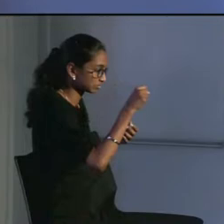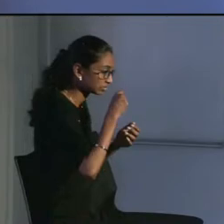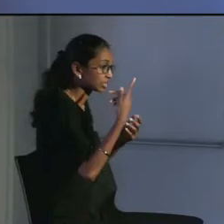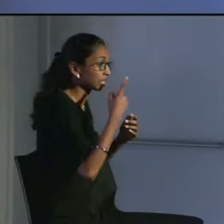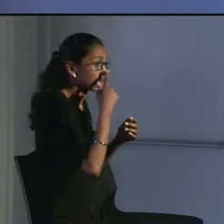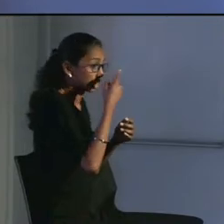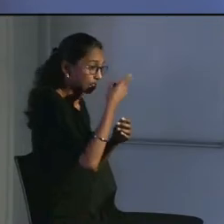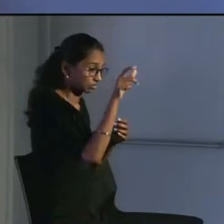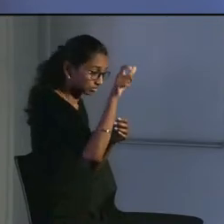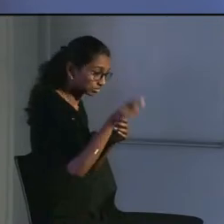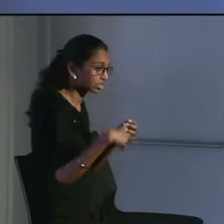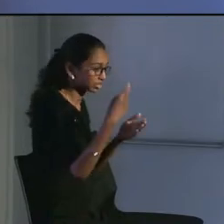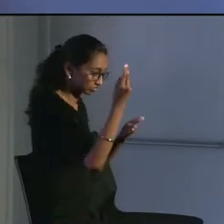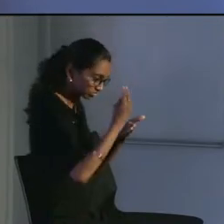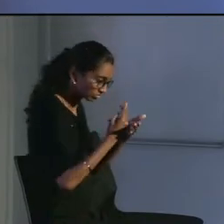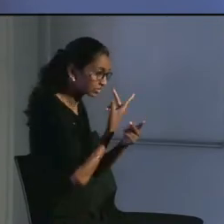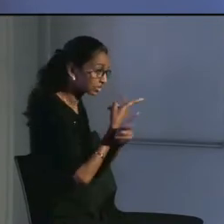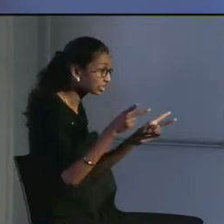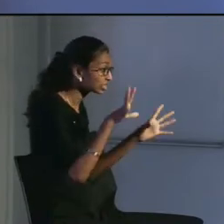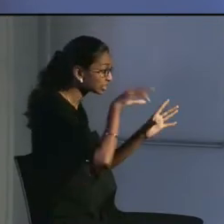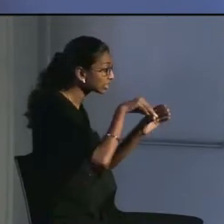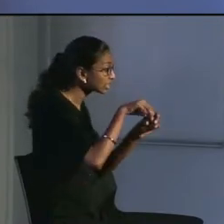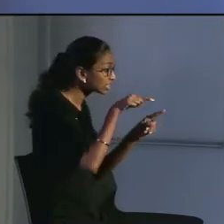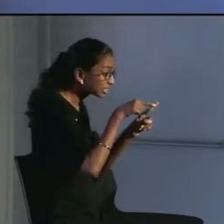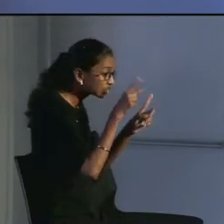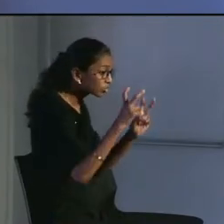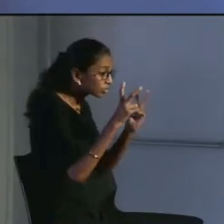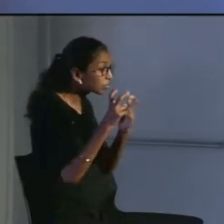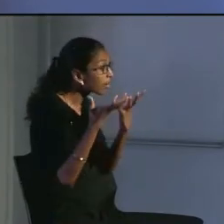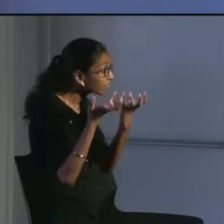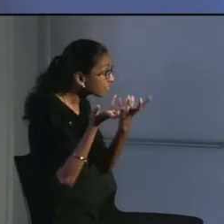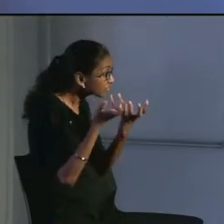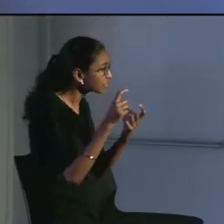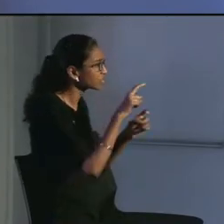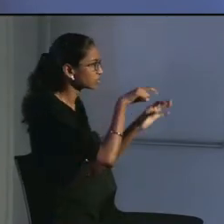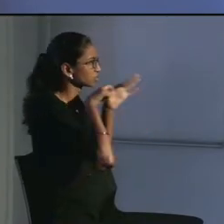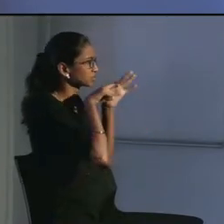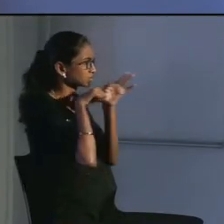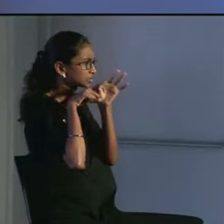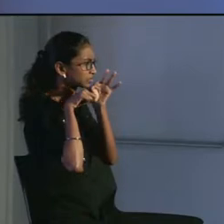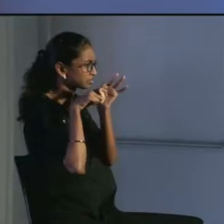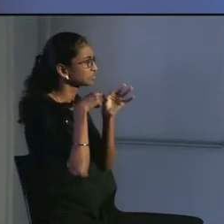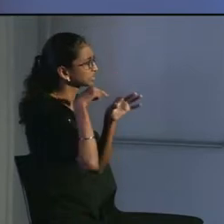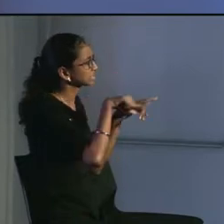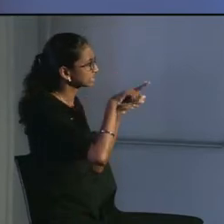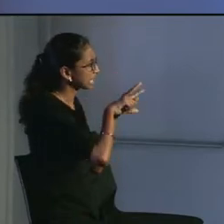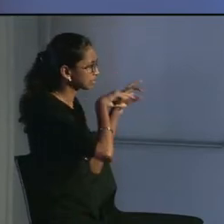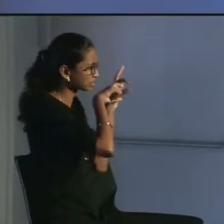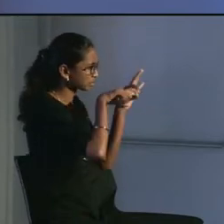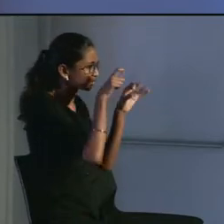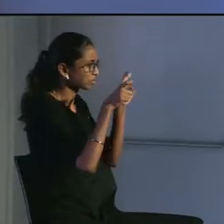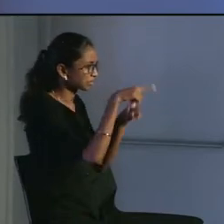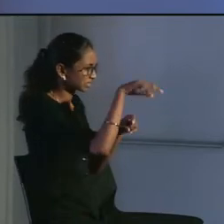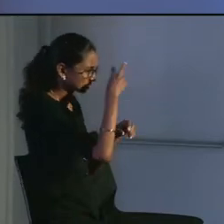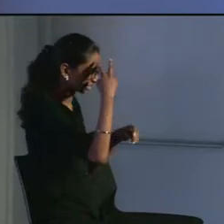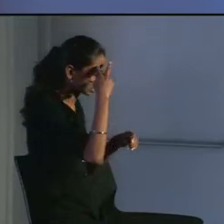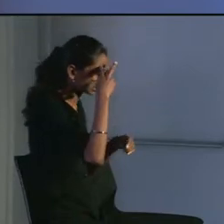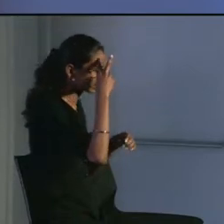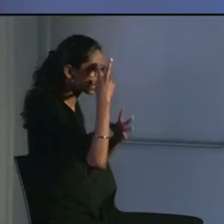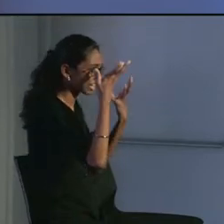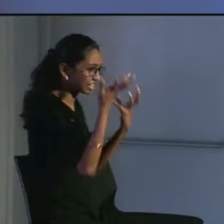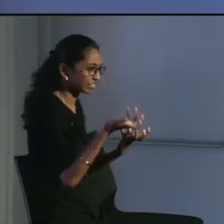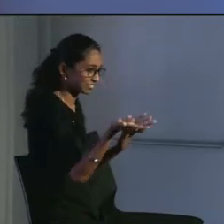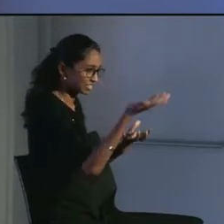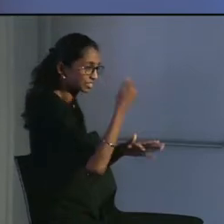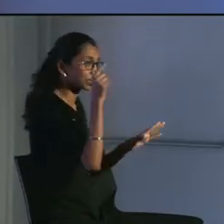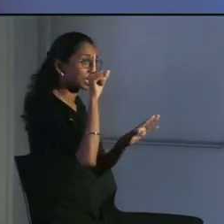or any of these categories? So that's a question I think that concerns all of us even today, right from the